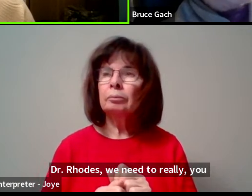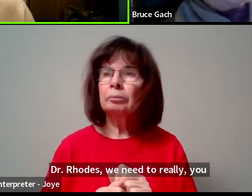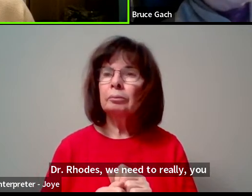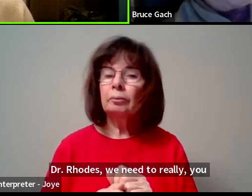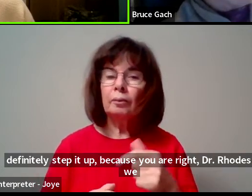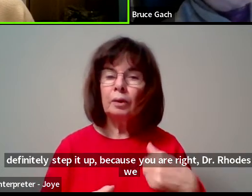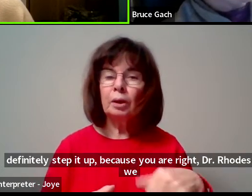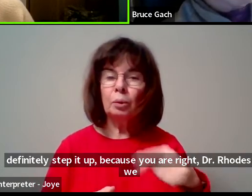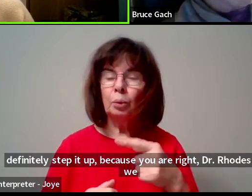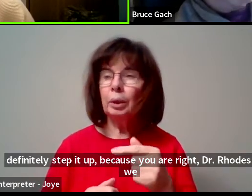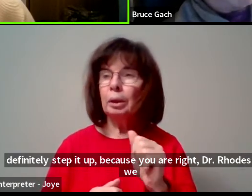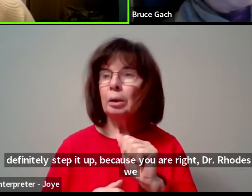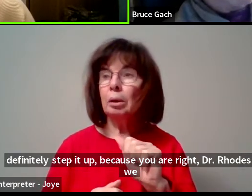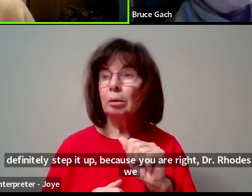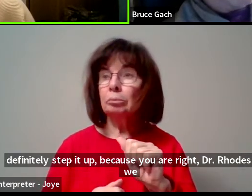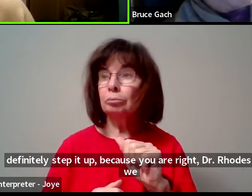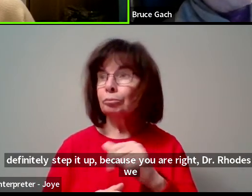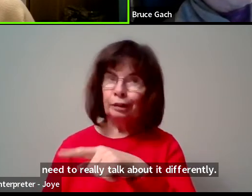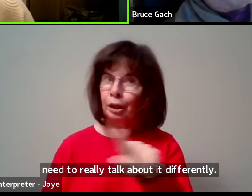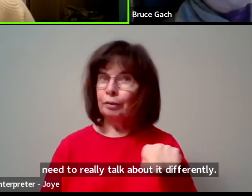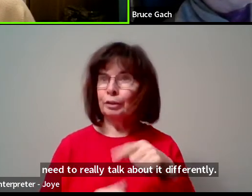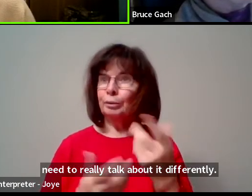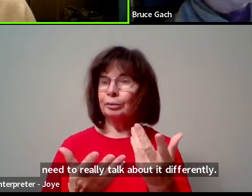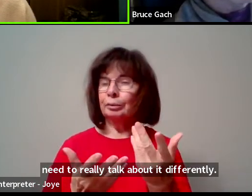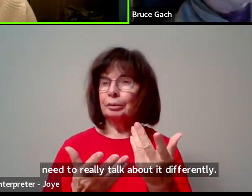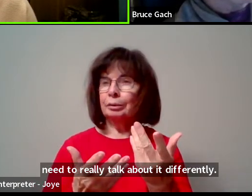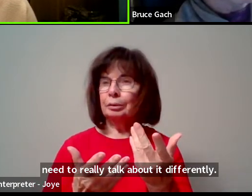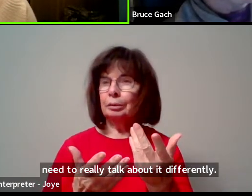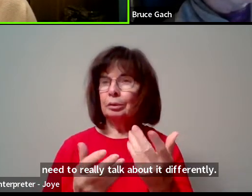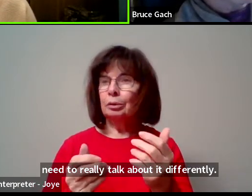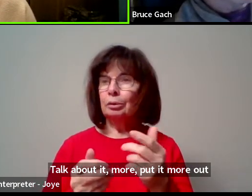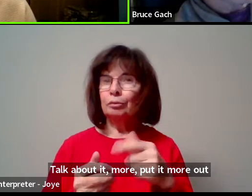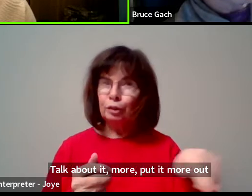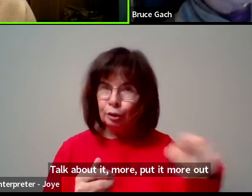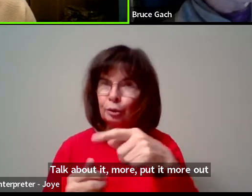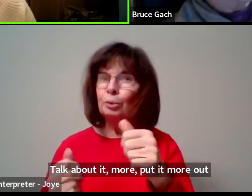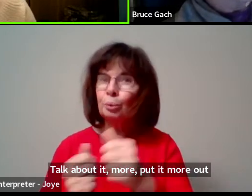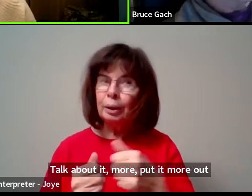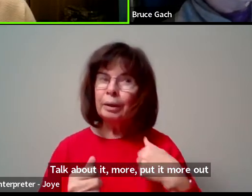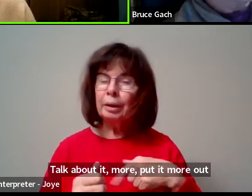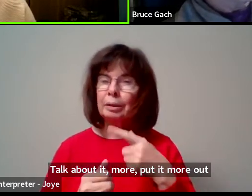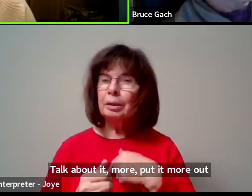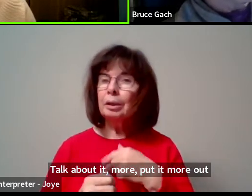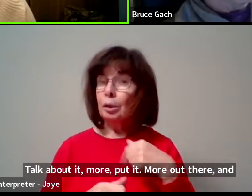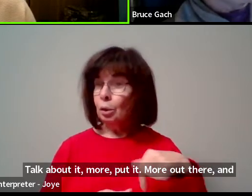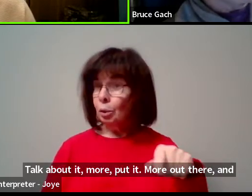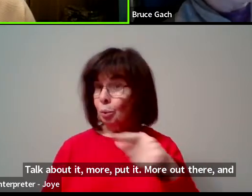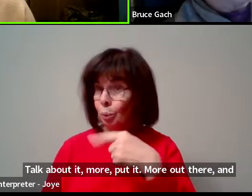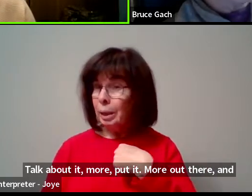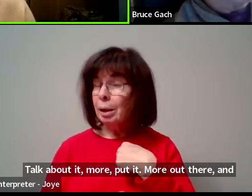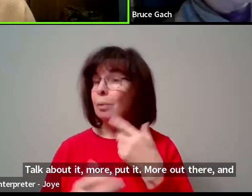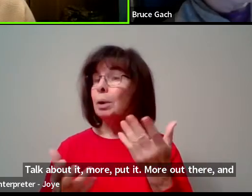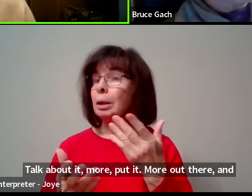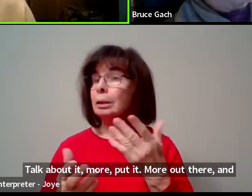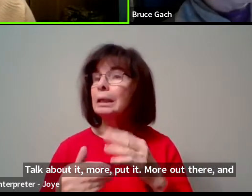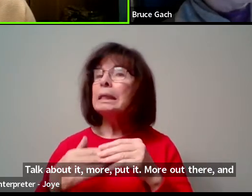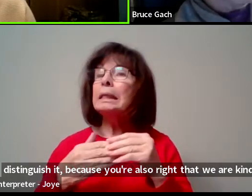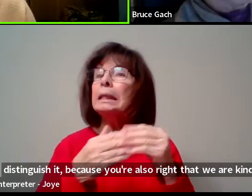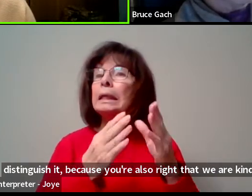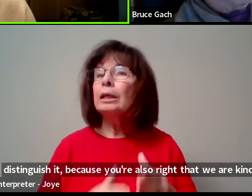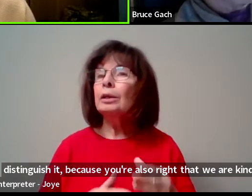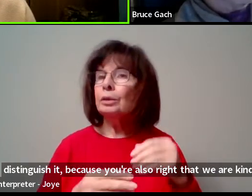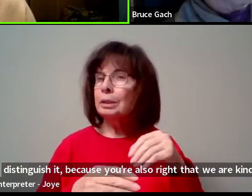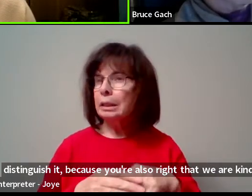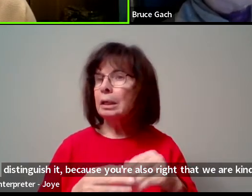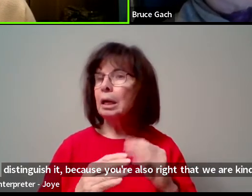we are all of you, along with us, are leaders in our community.